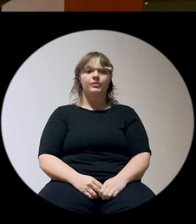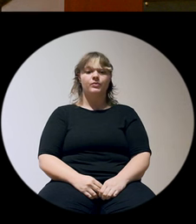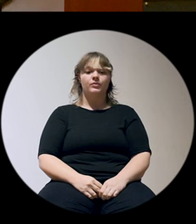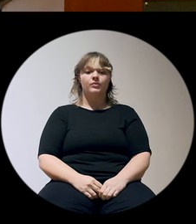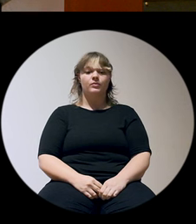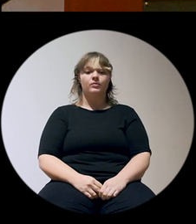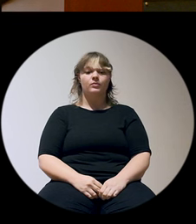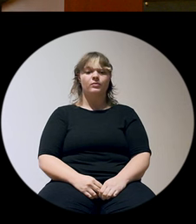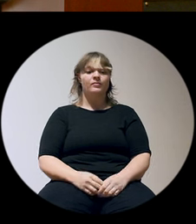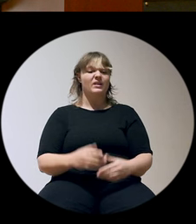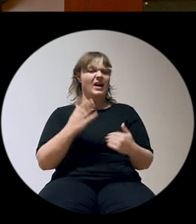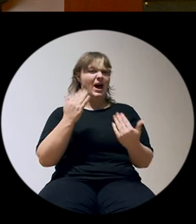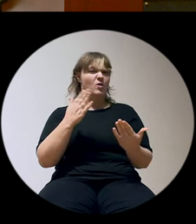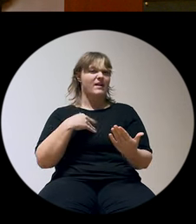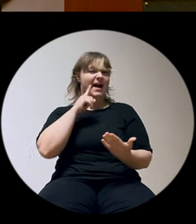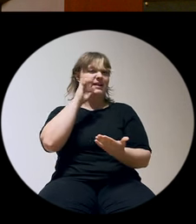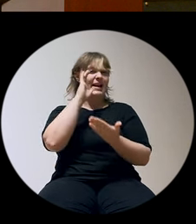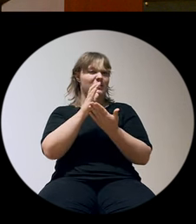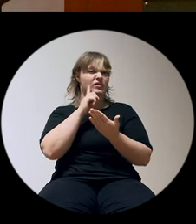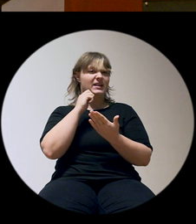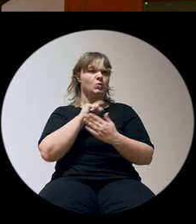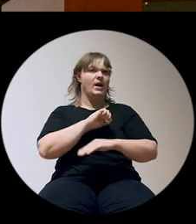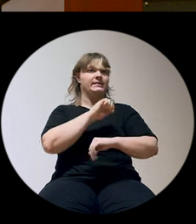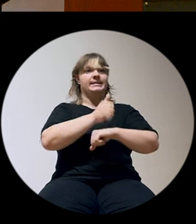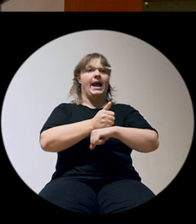I don't know if I have an image of this one standing.